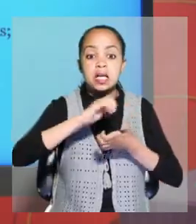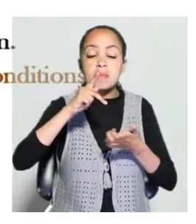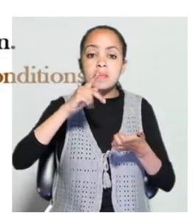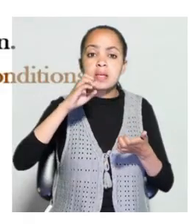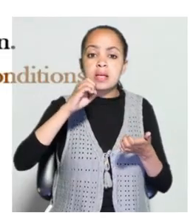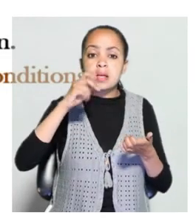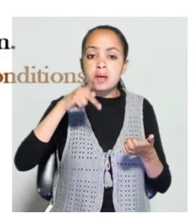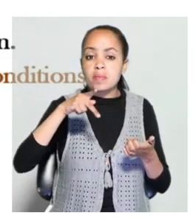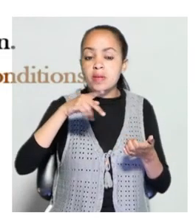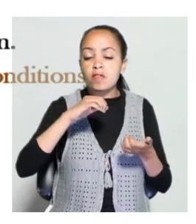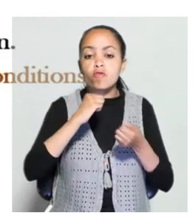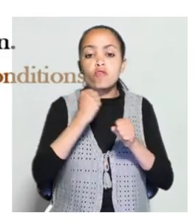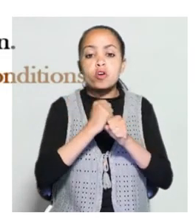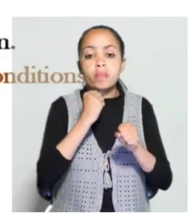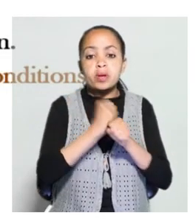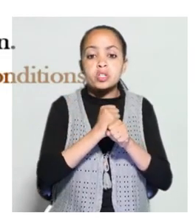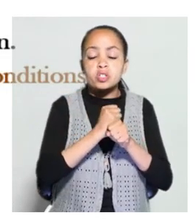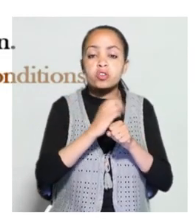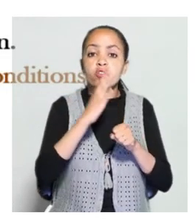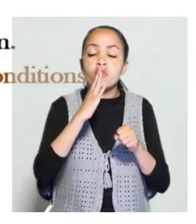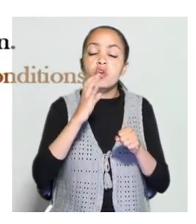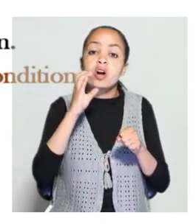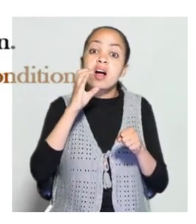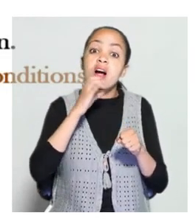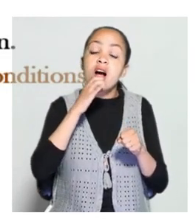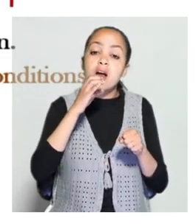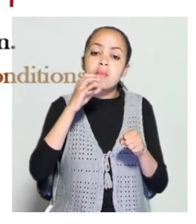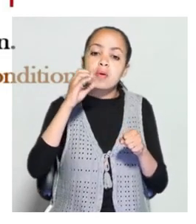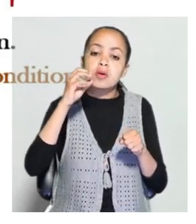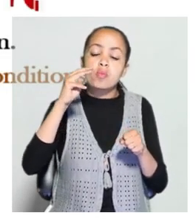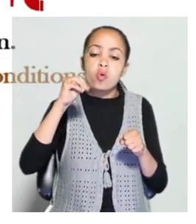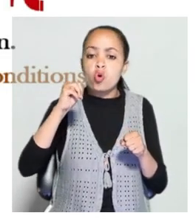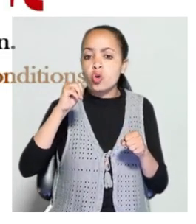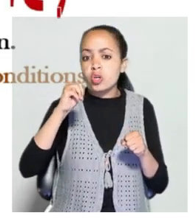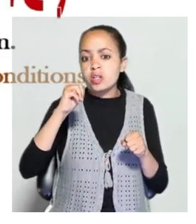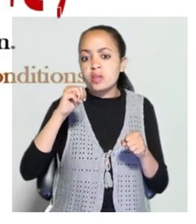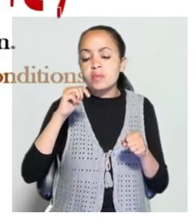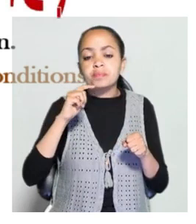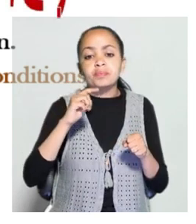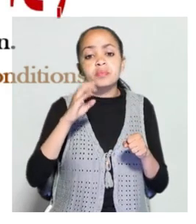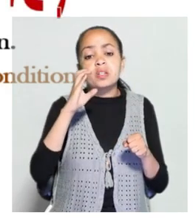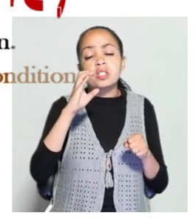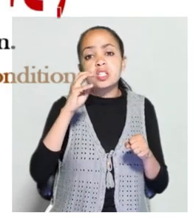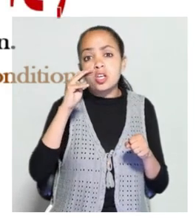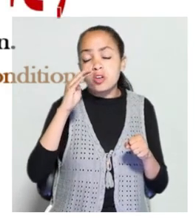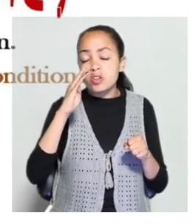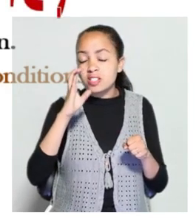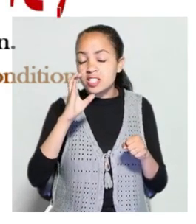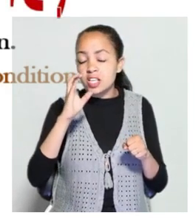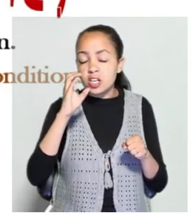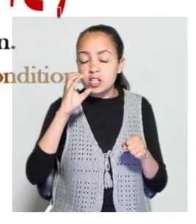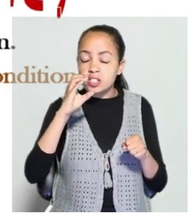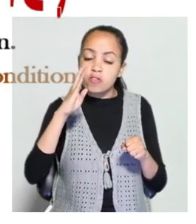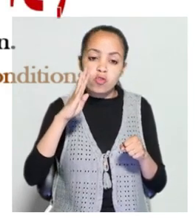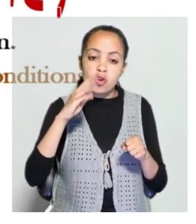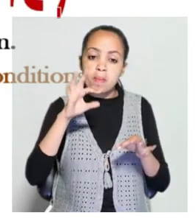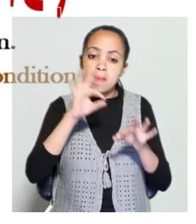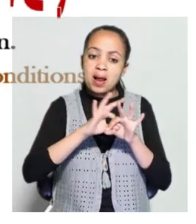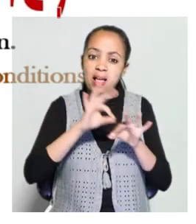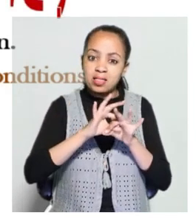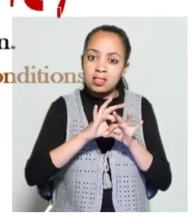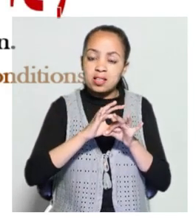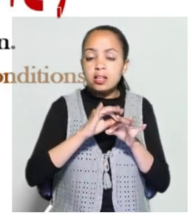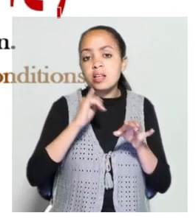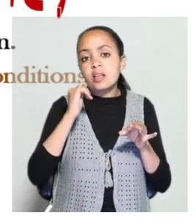carboxylase, formation of 4 carbon molecule. One adaptation of C4 plant is, even